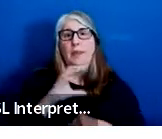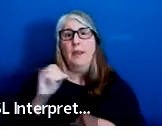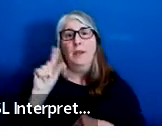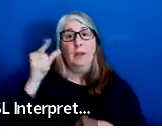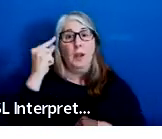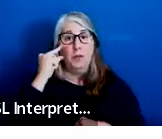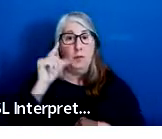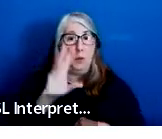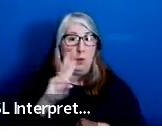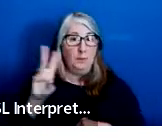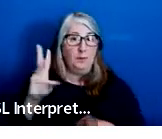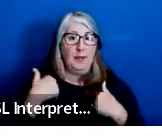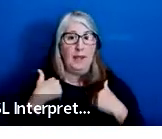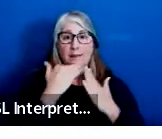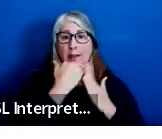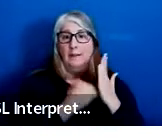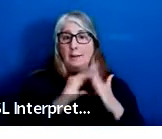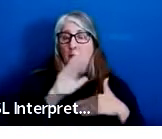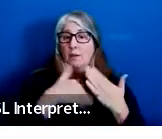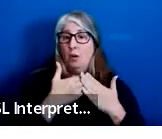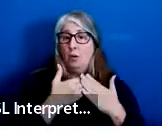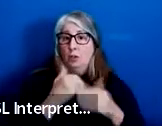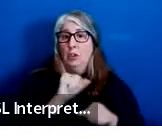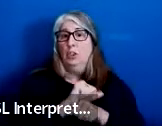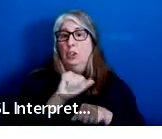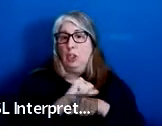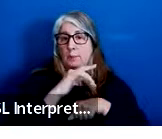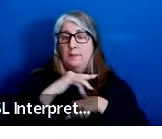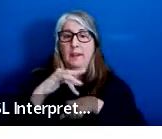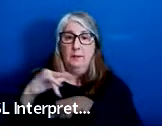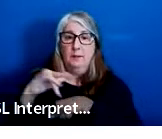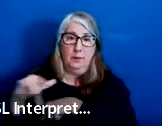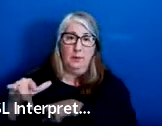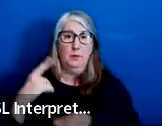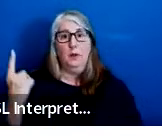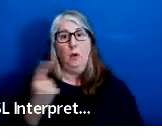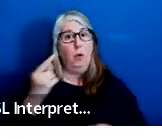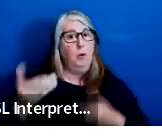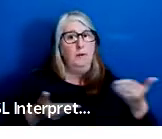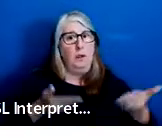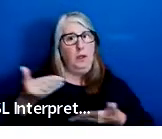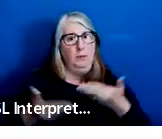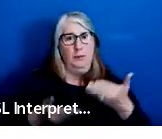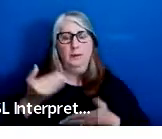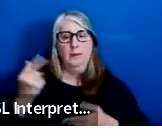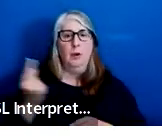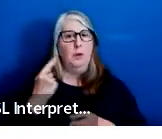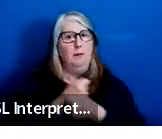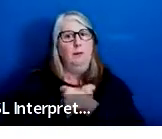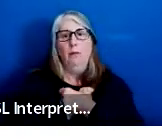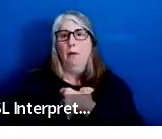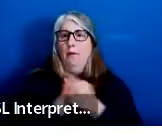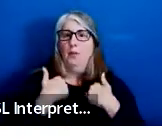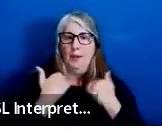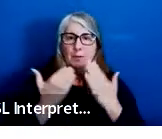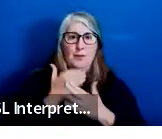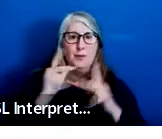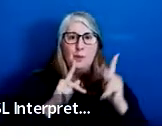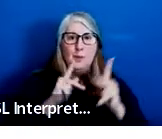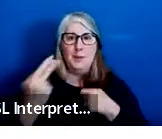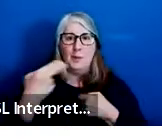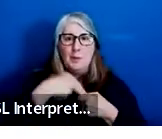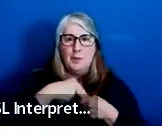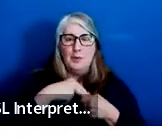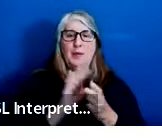website has a listing of all of the positions that we have available. We are always hiring and we always love to have new faces on our team.